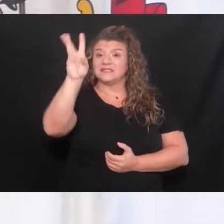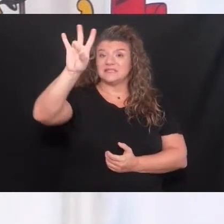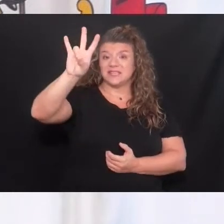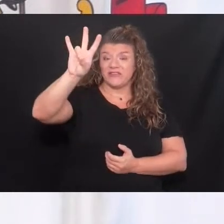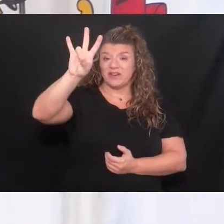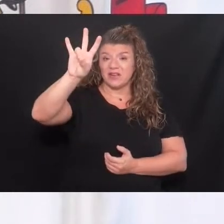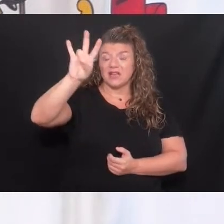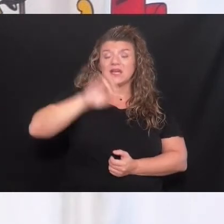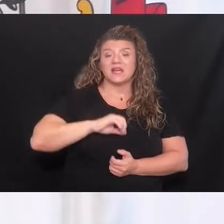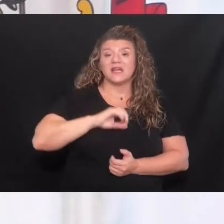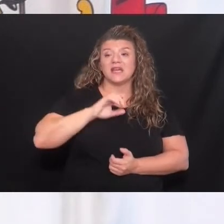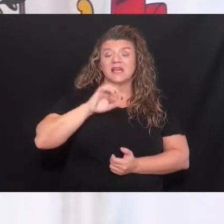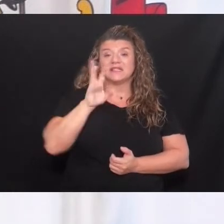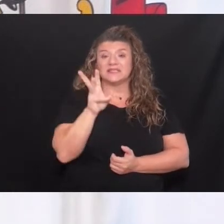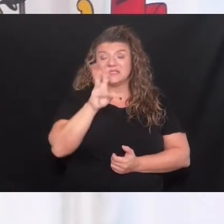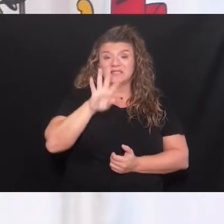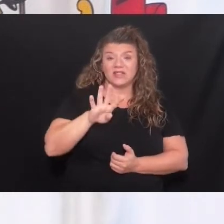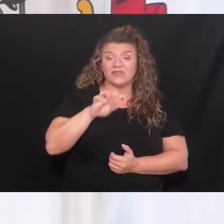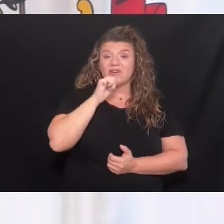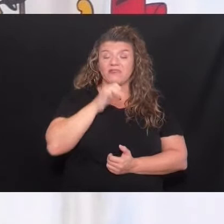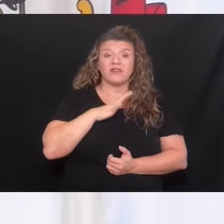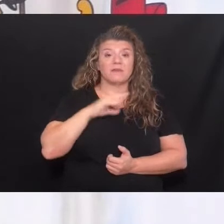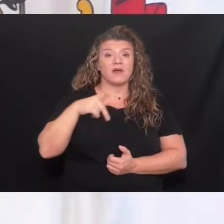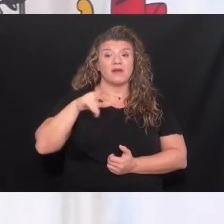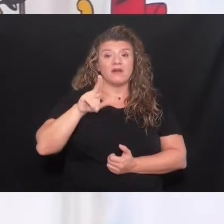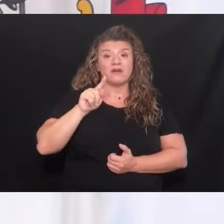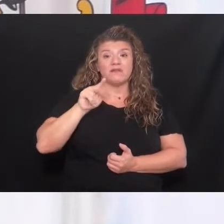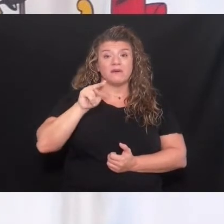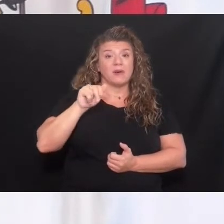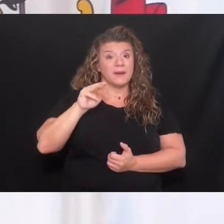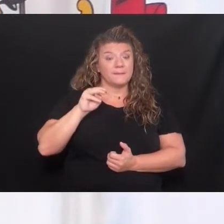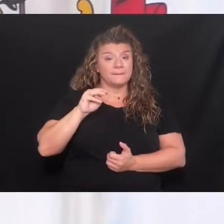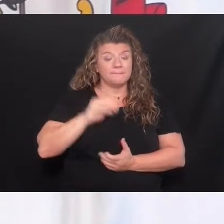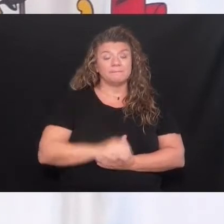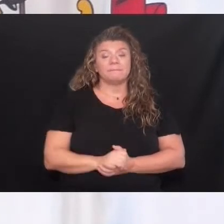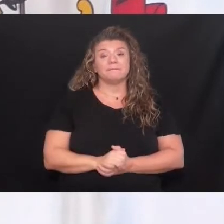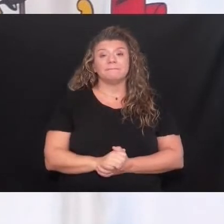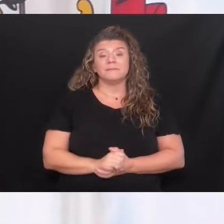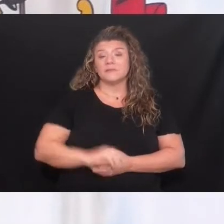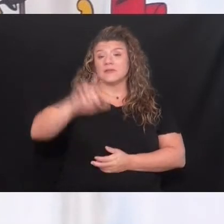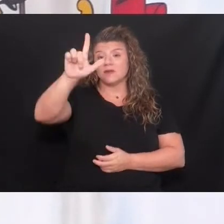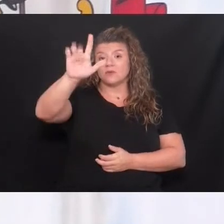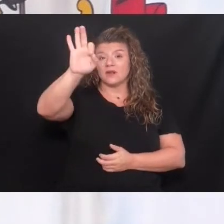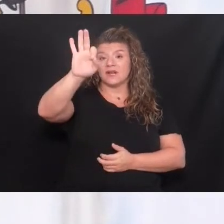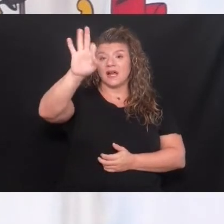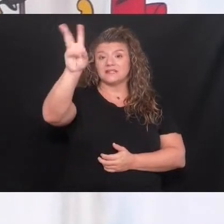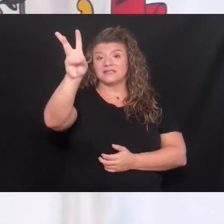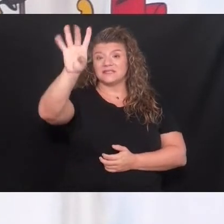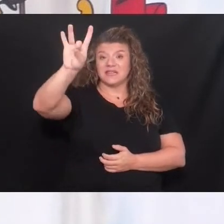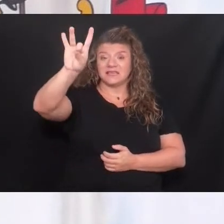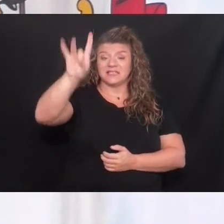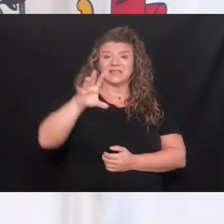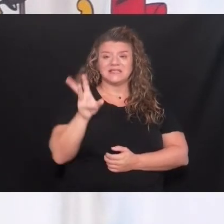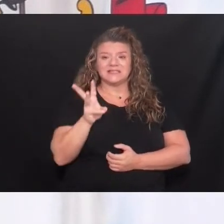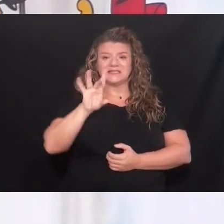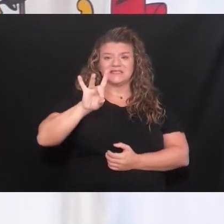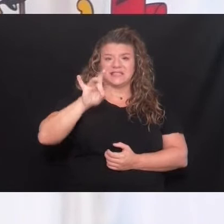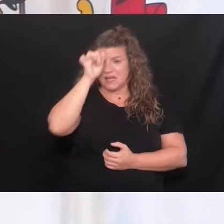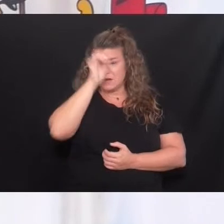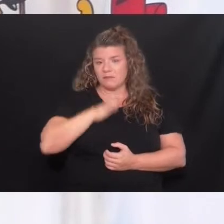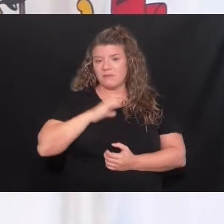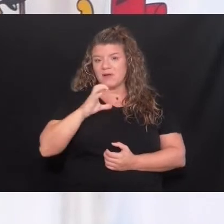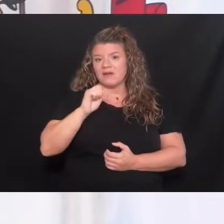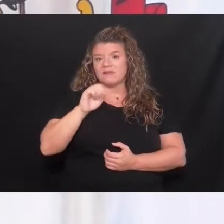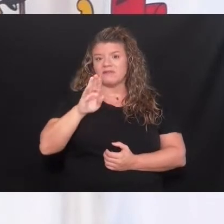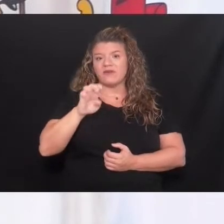2,967th death, a 64-year-old female from Putnam County. The 2,968th death, a 68-year-old male from